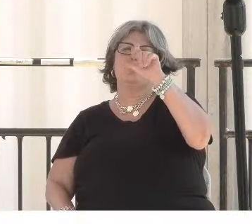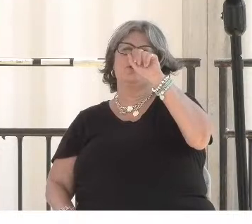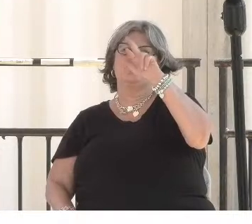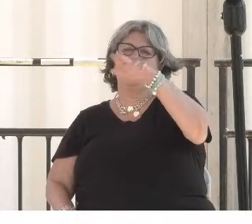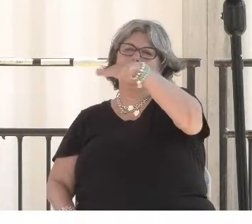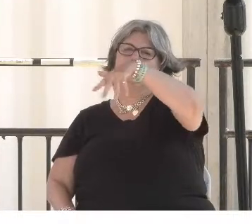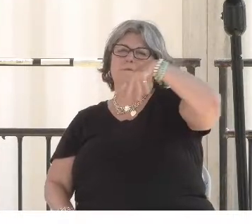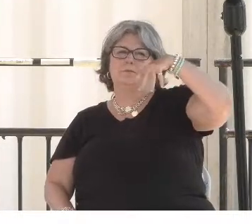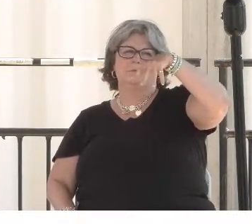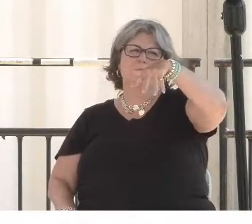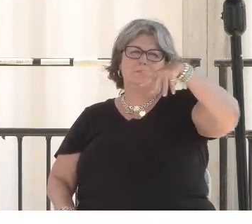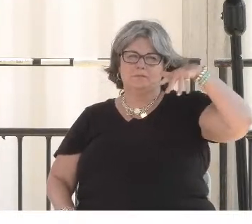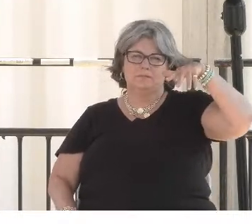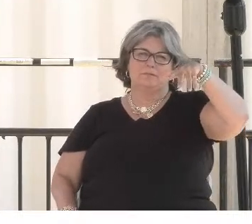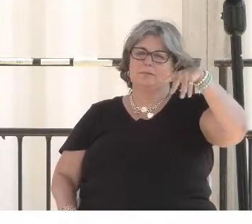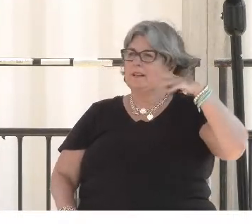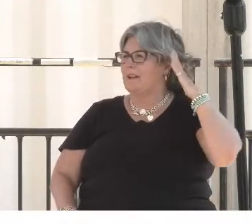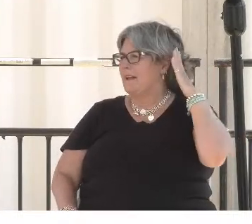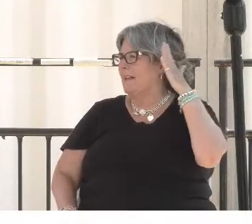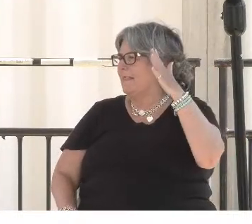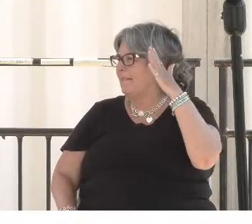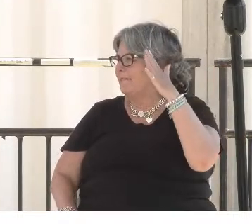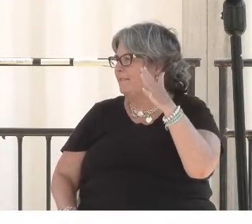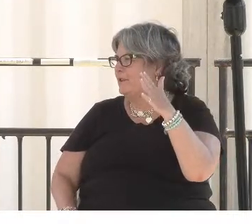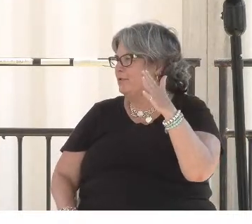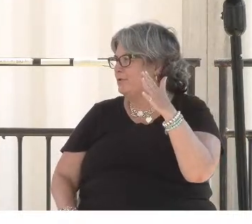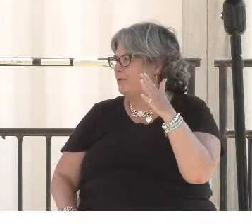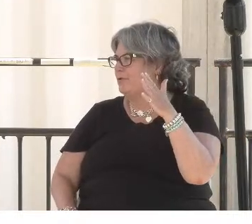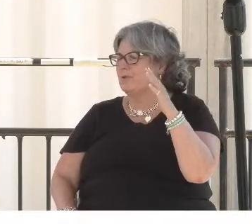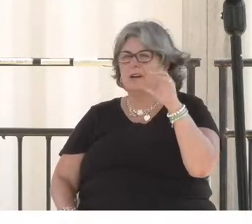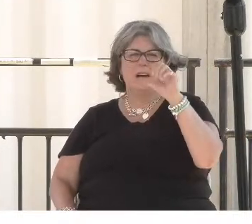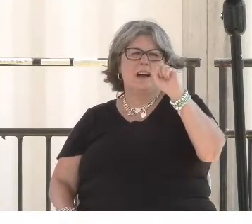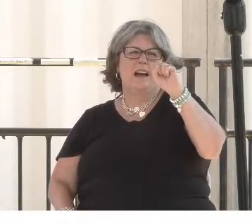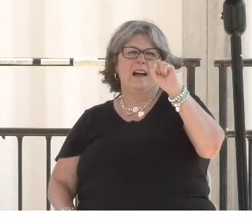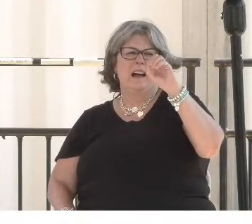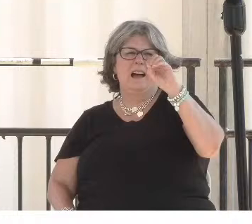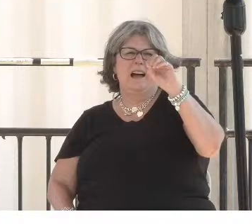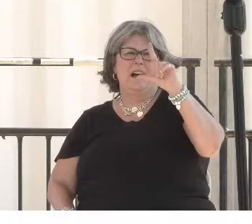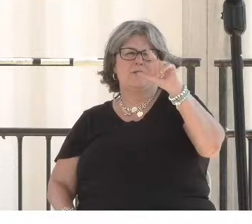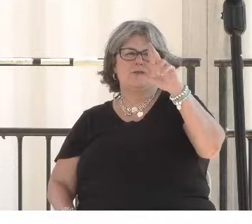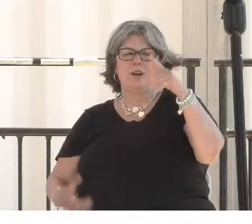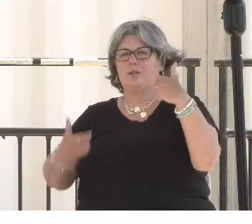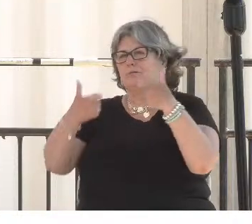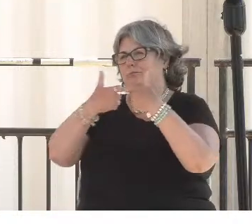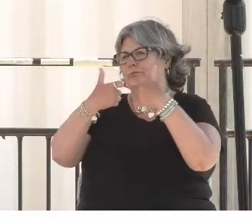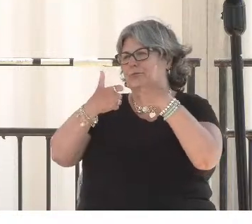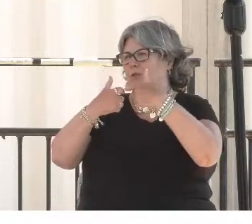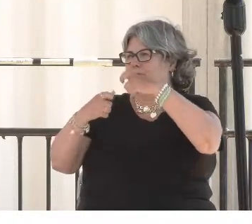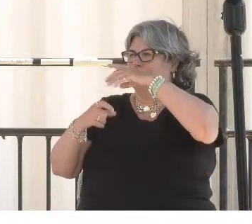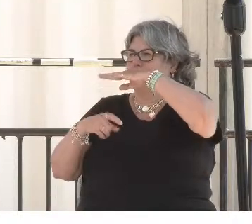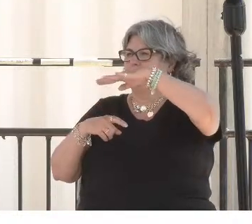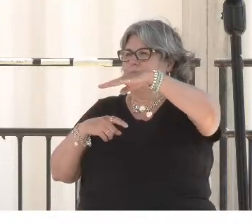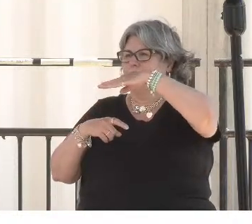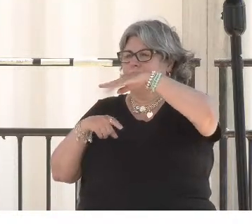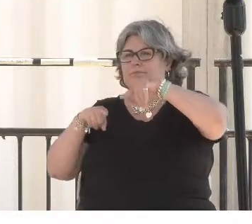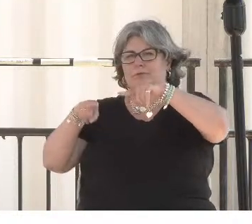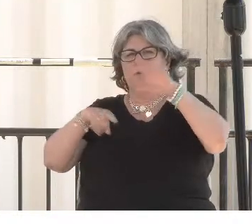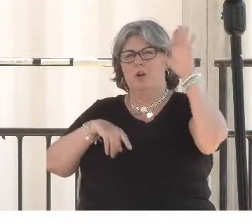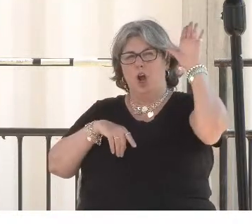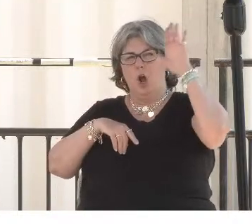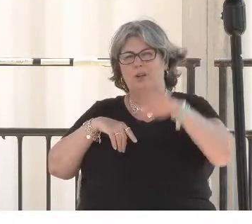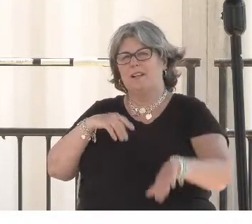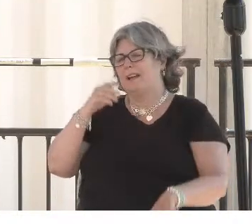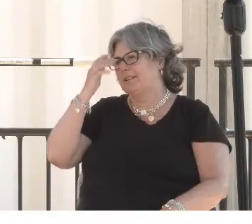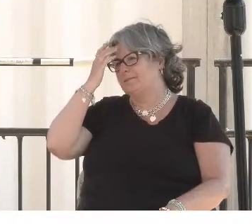the future when, our own solar array is charging our trucks so that we can use these vehicles throughout the day.